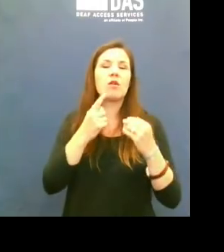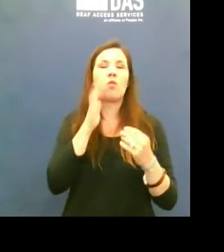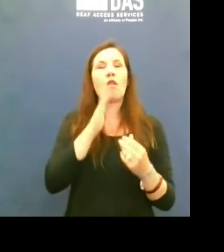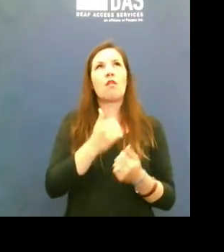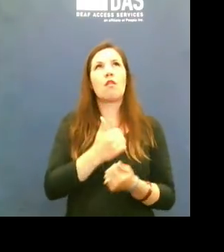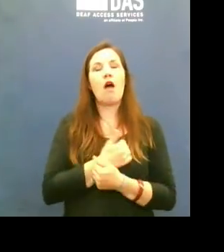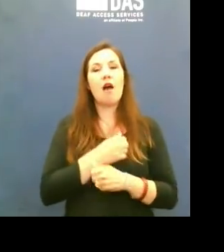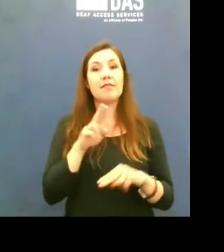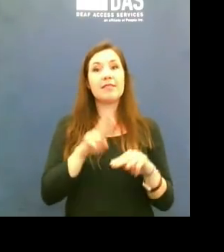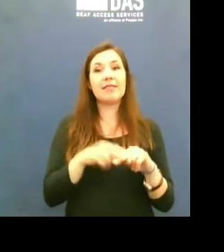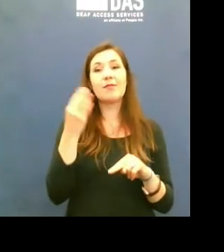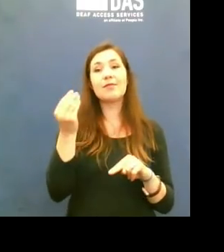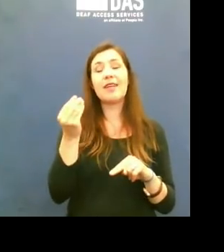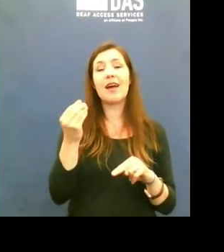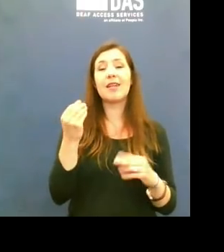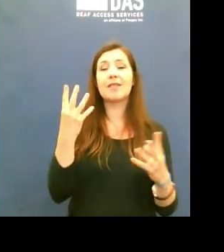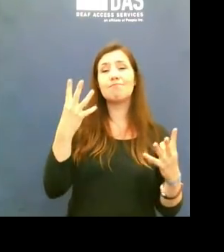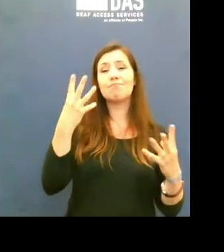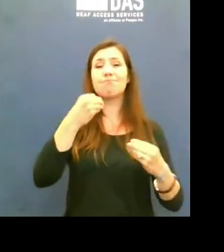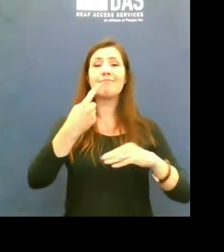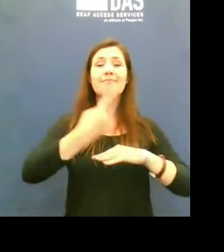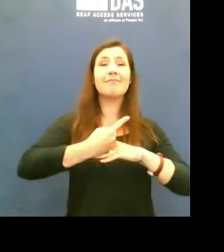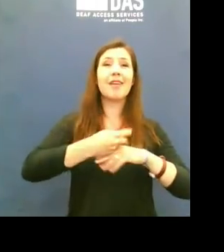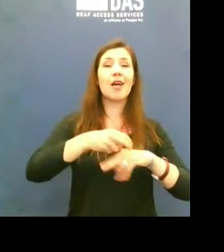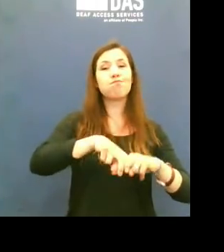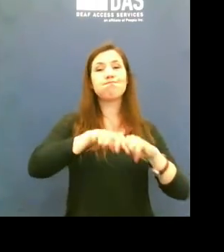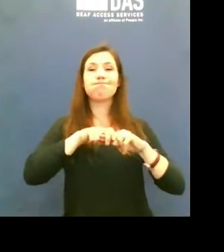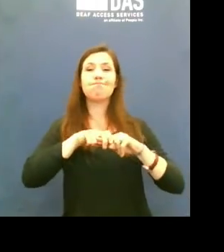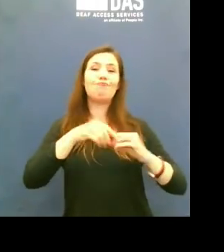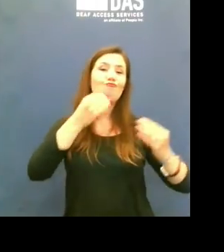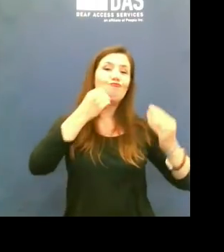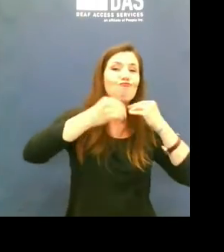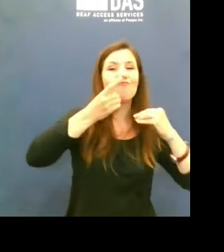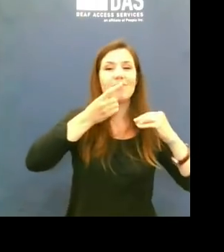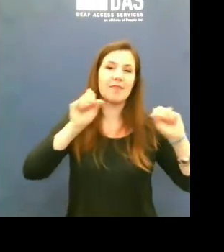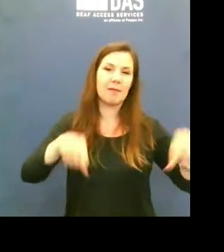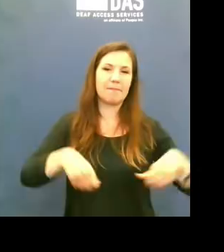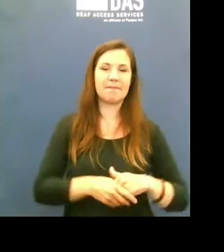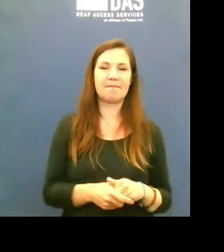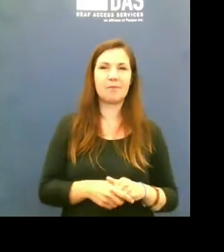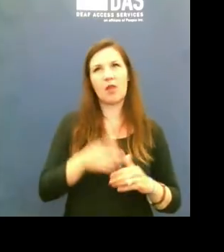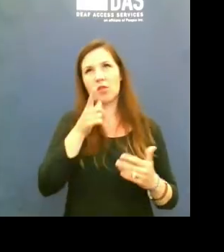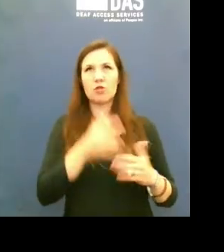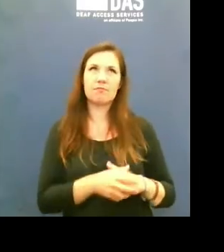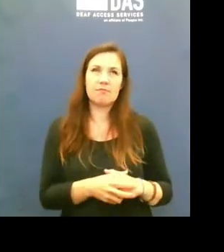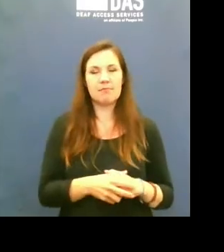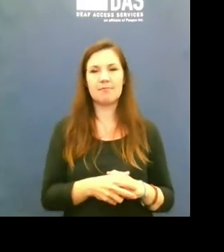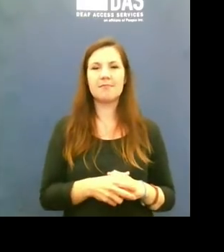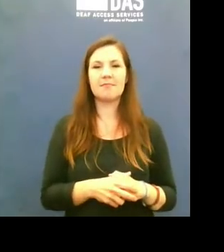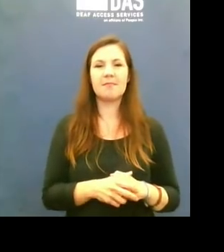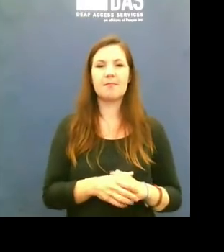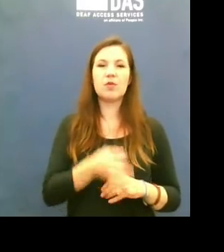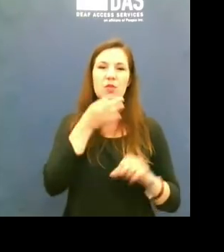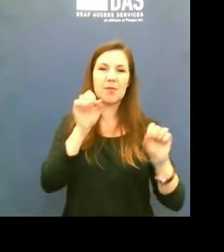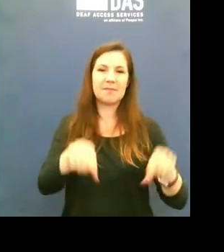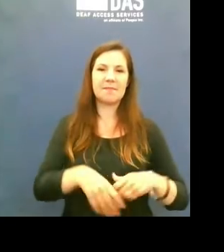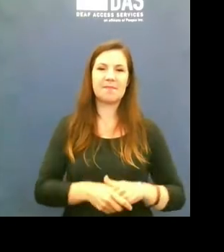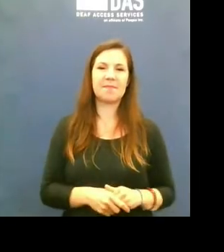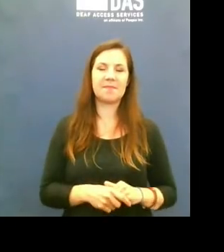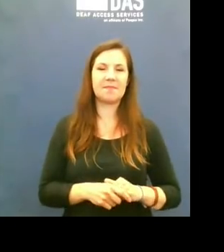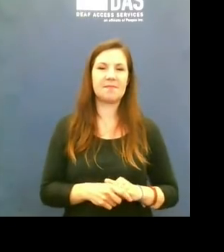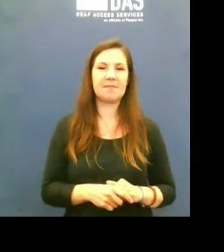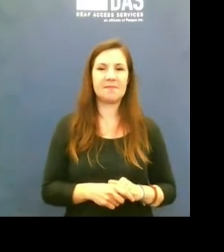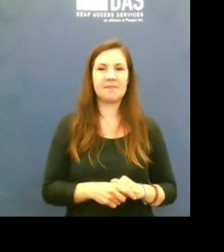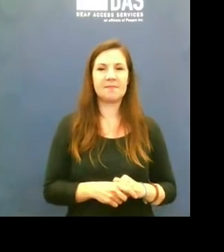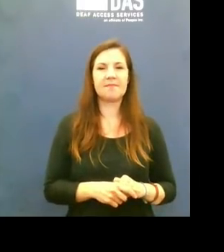be able to sit outside on a nice day and have a good dinner or lunch, and we'll be able to do that very soon. But all of these